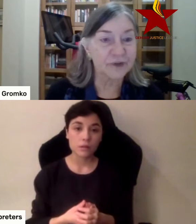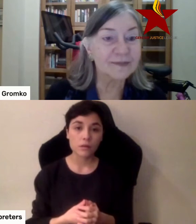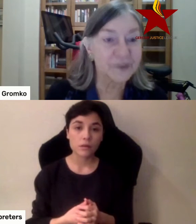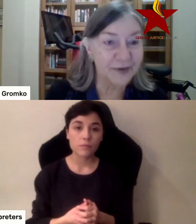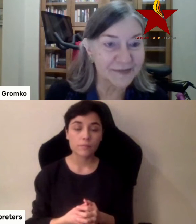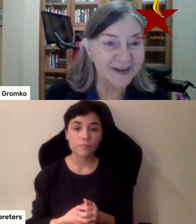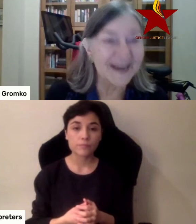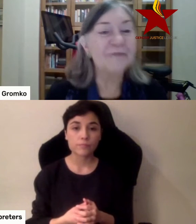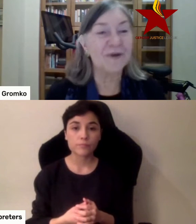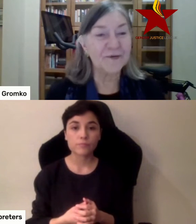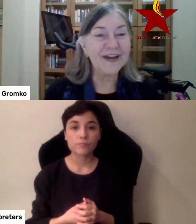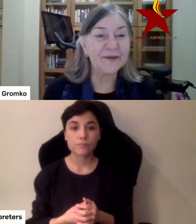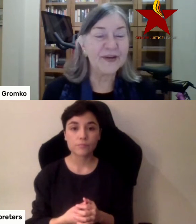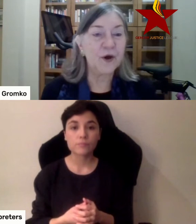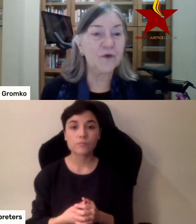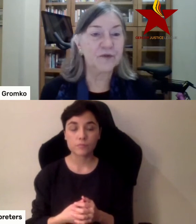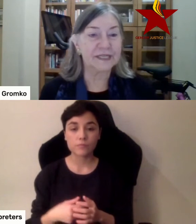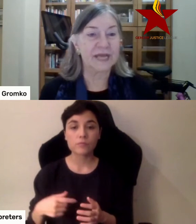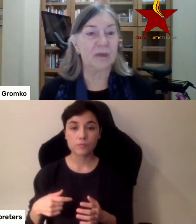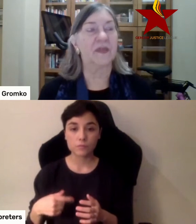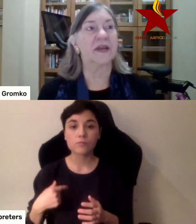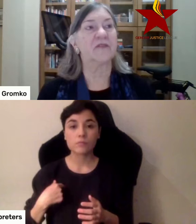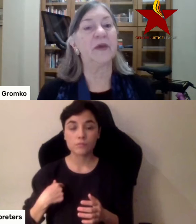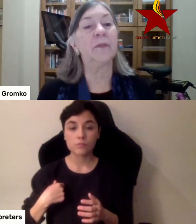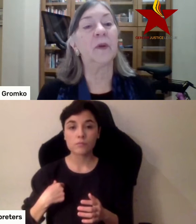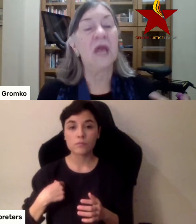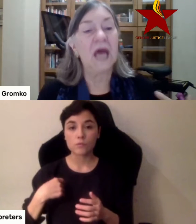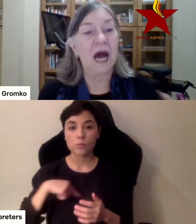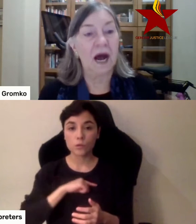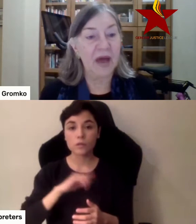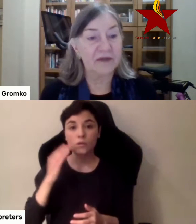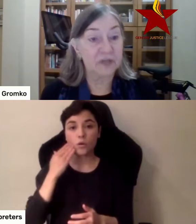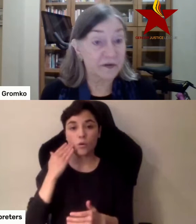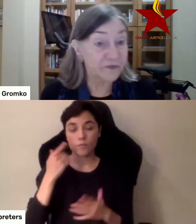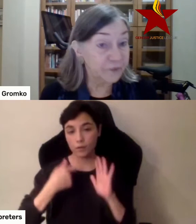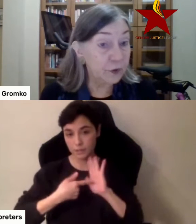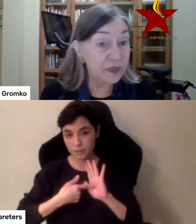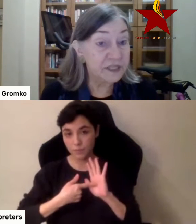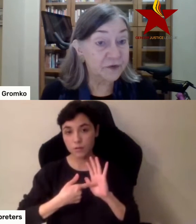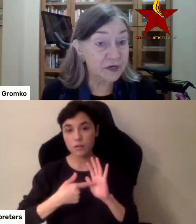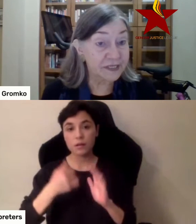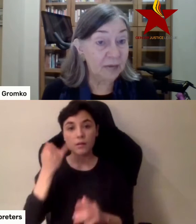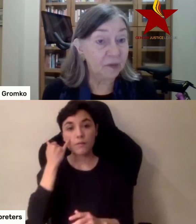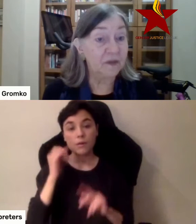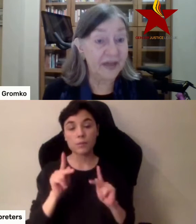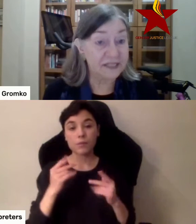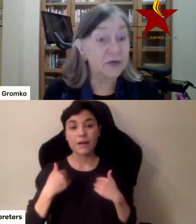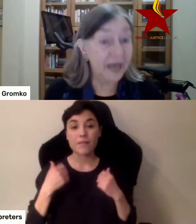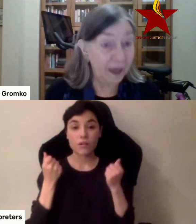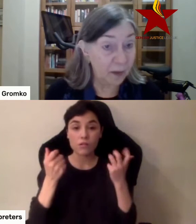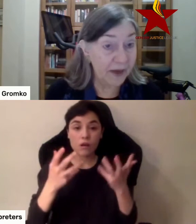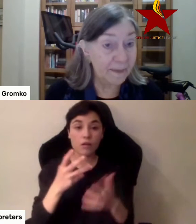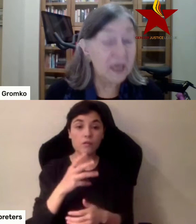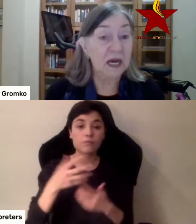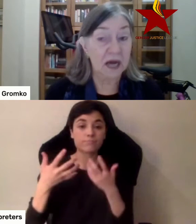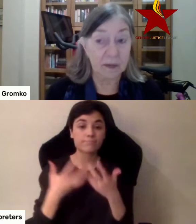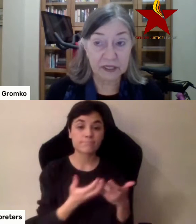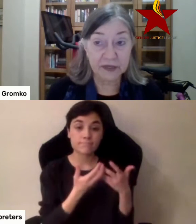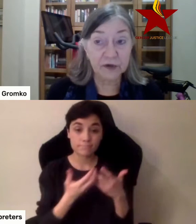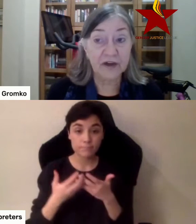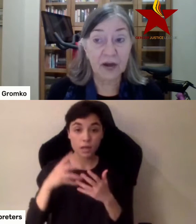into Donald Trump's regimen, but we know, for example, that if people have a lot of fluids, for example, that's going to help